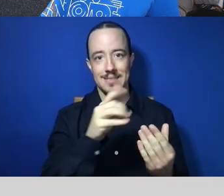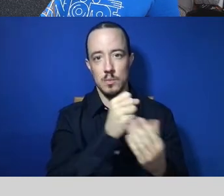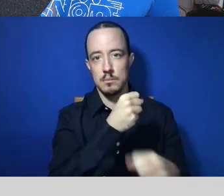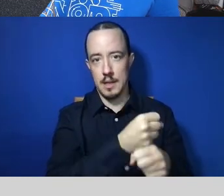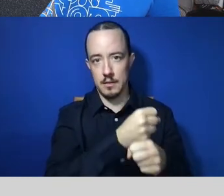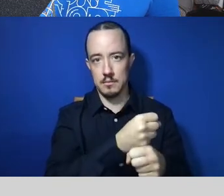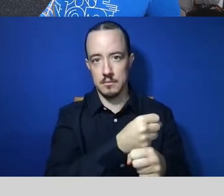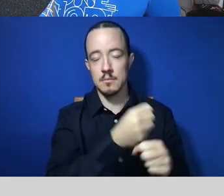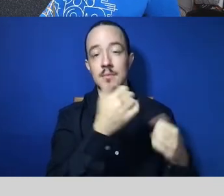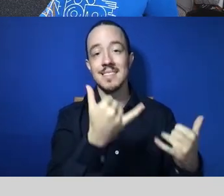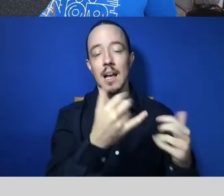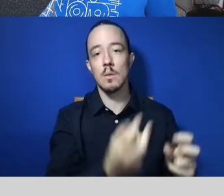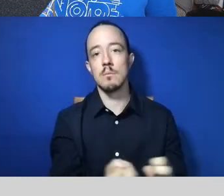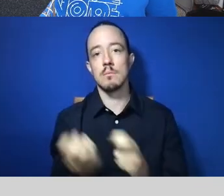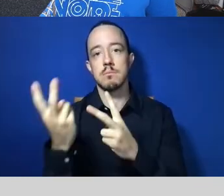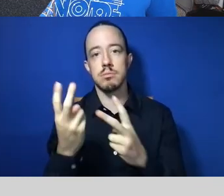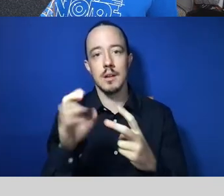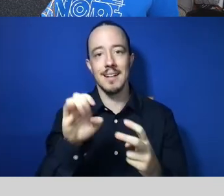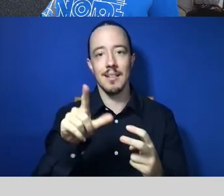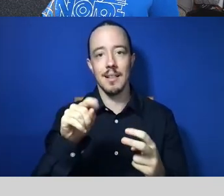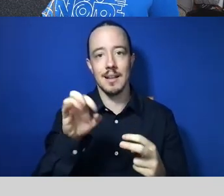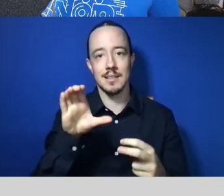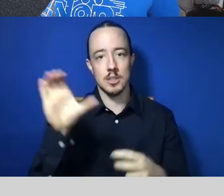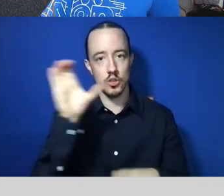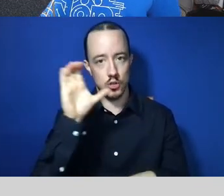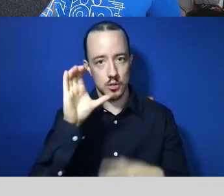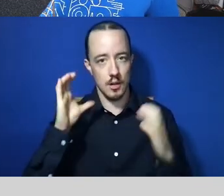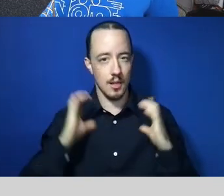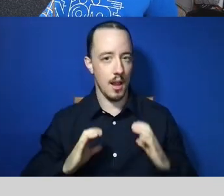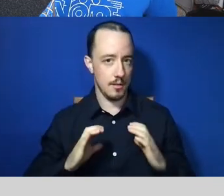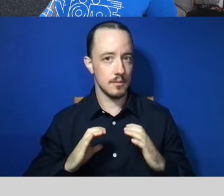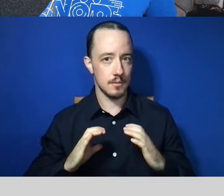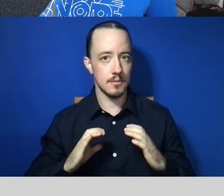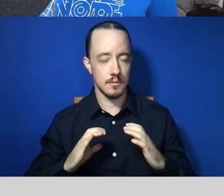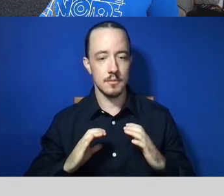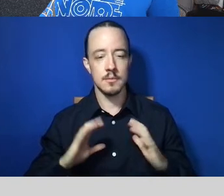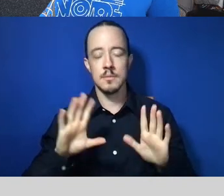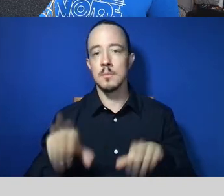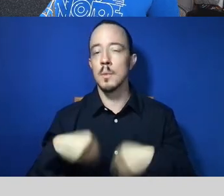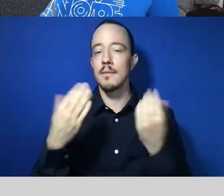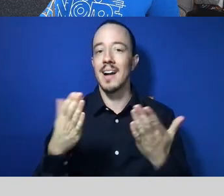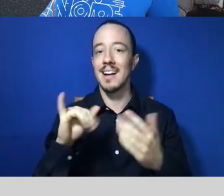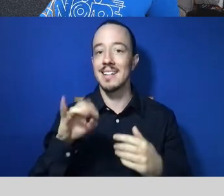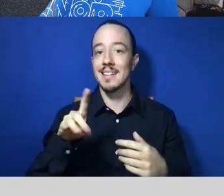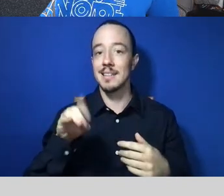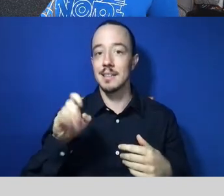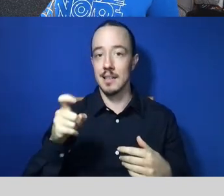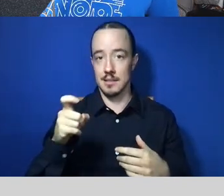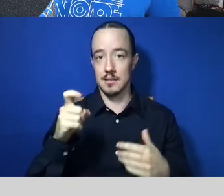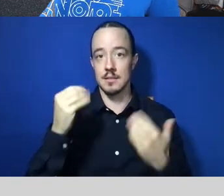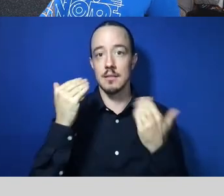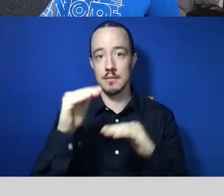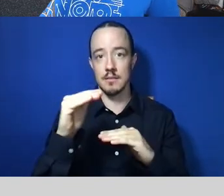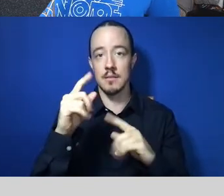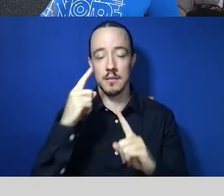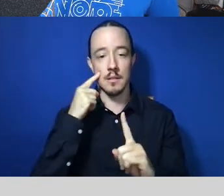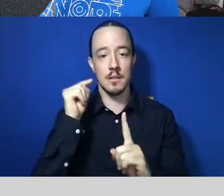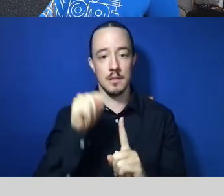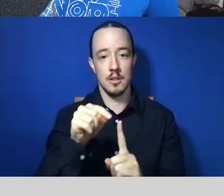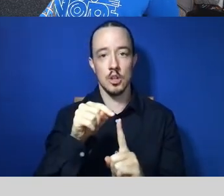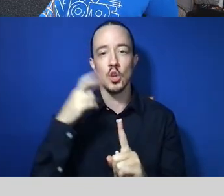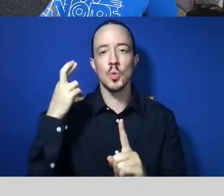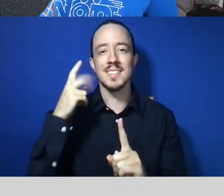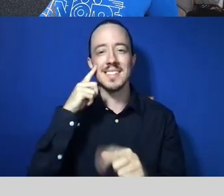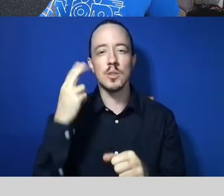here. Let's load it into our Elasticsearch client. We're going to give it this index. And the reason